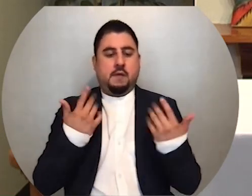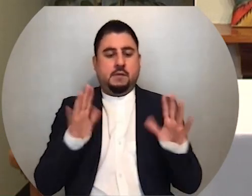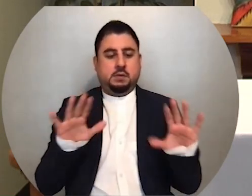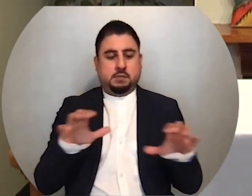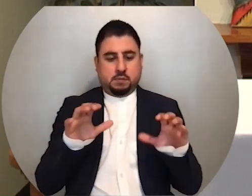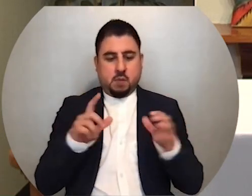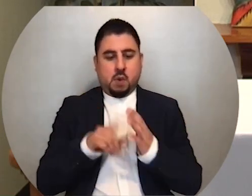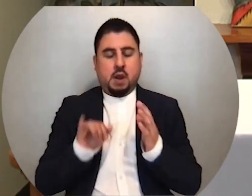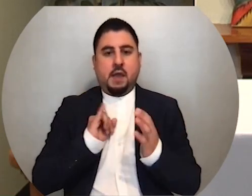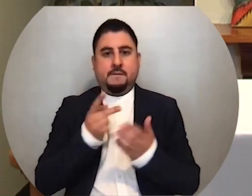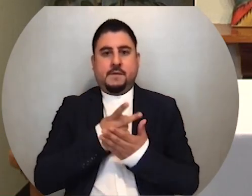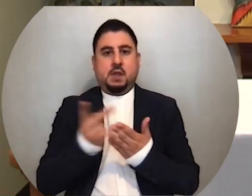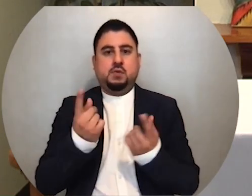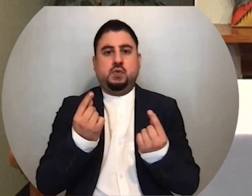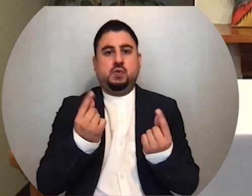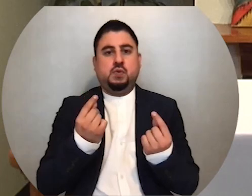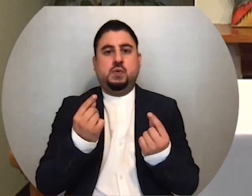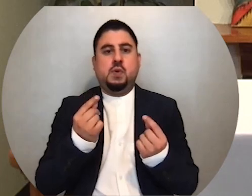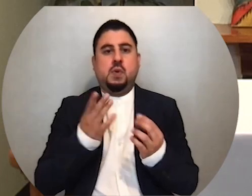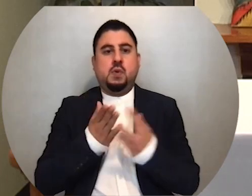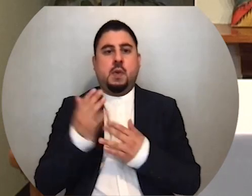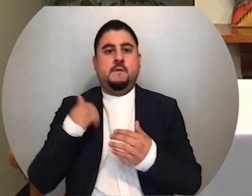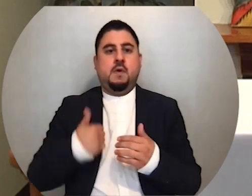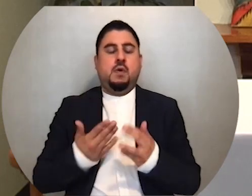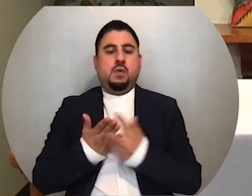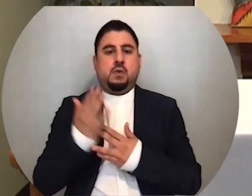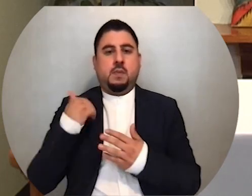and what I have done and in what I have failed to do,